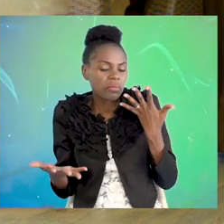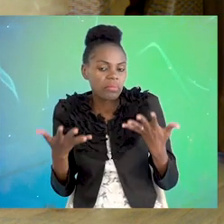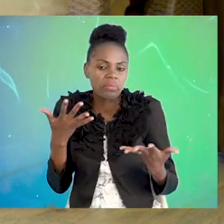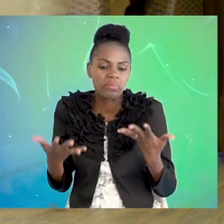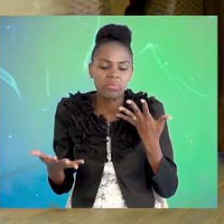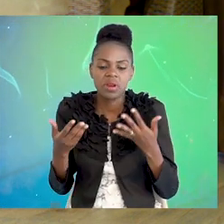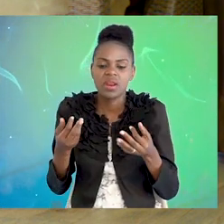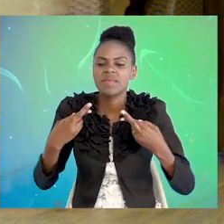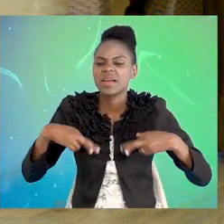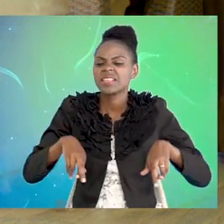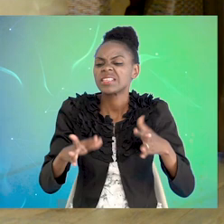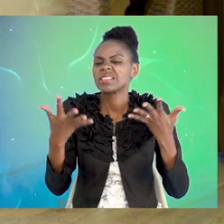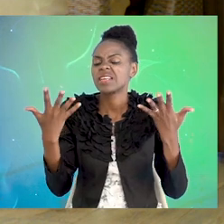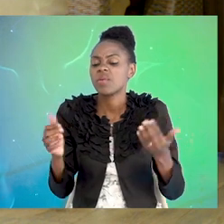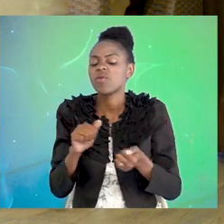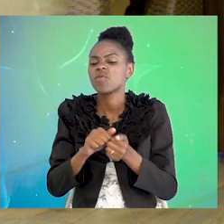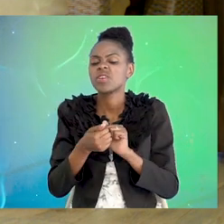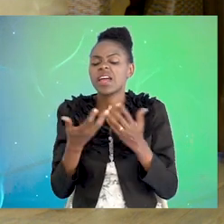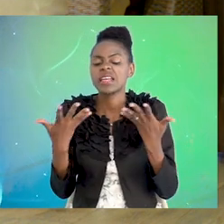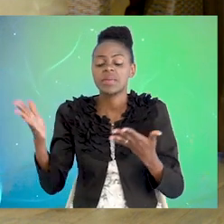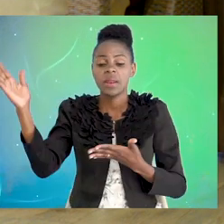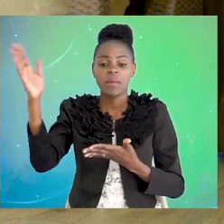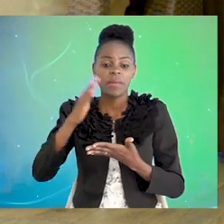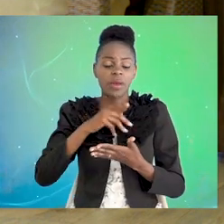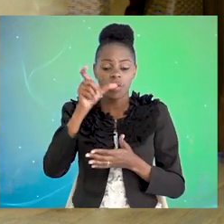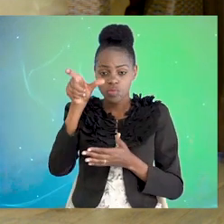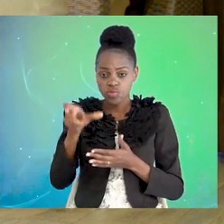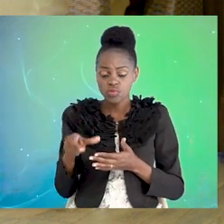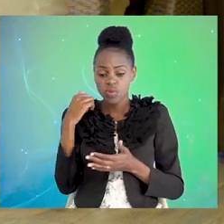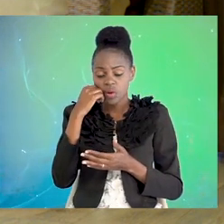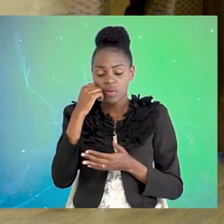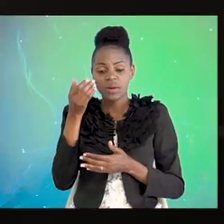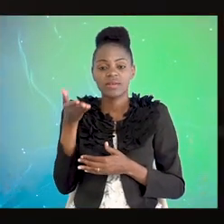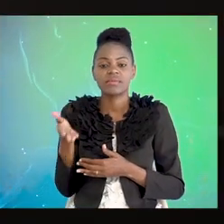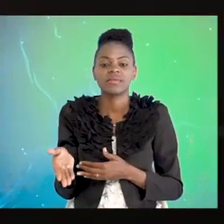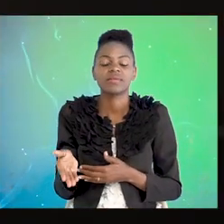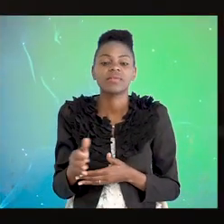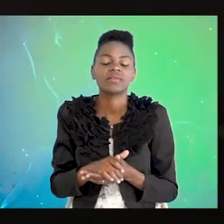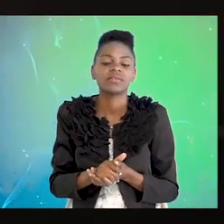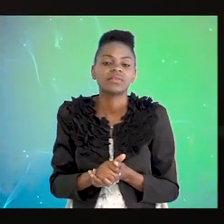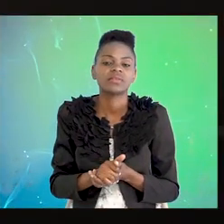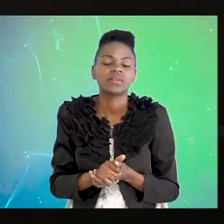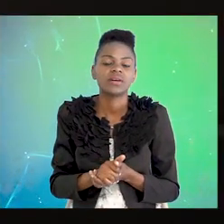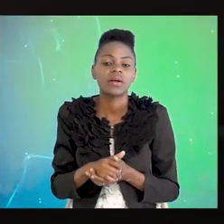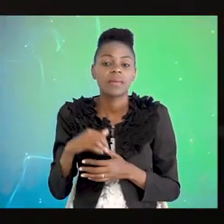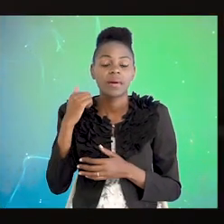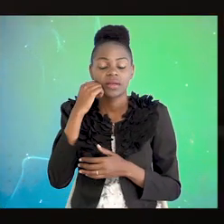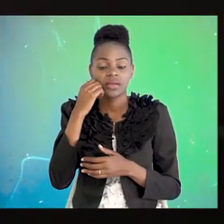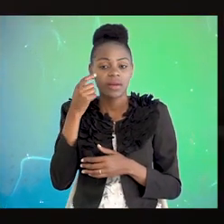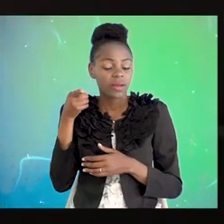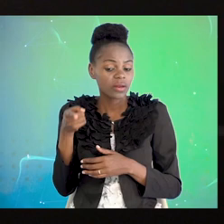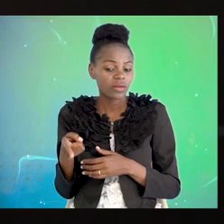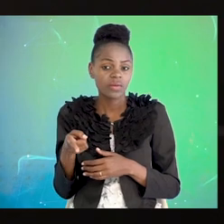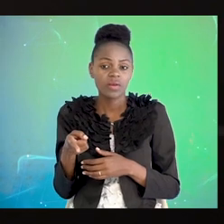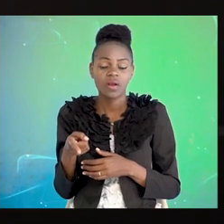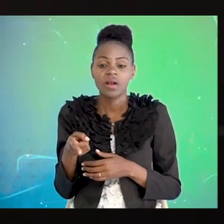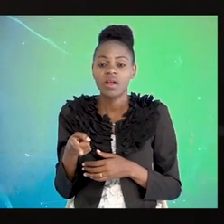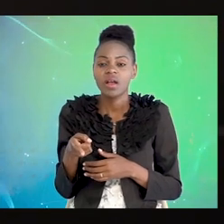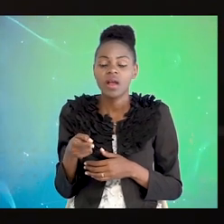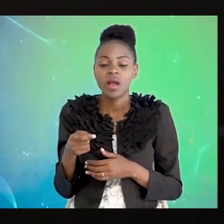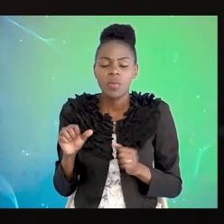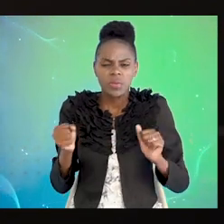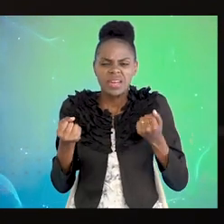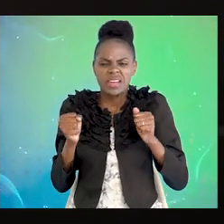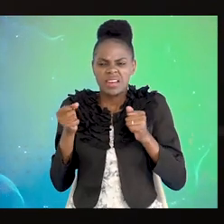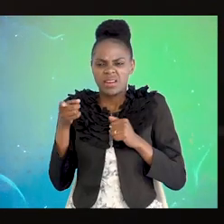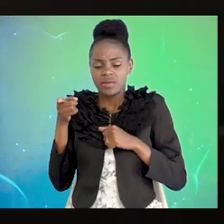the Zoltan Azanja, when I'm a voodoo and I'm in a way, I'm going to have one while I try for it. Tenda mini ya